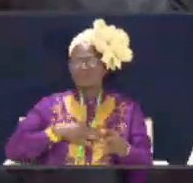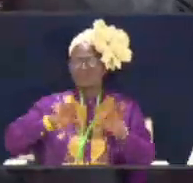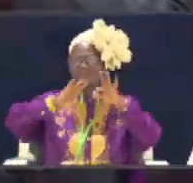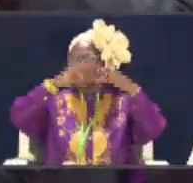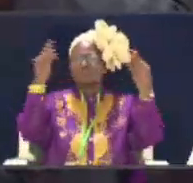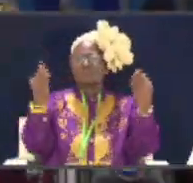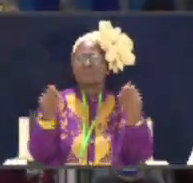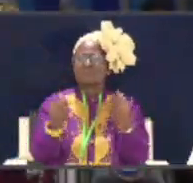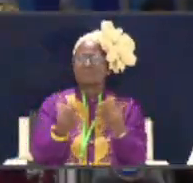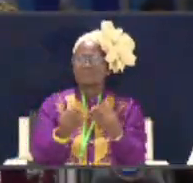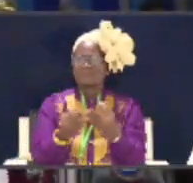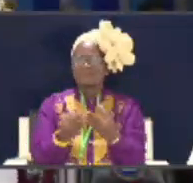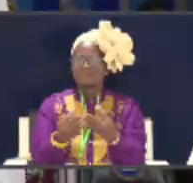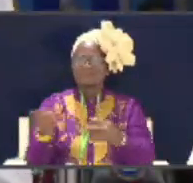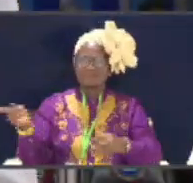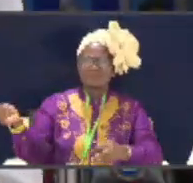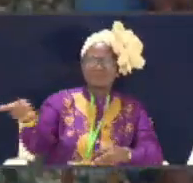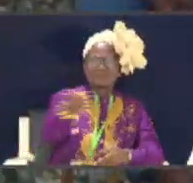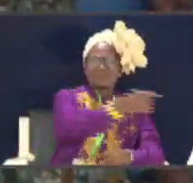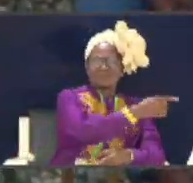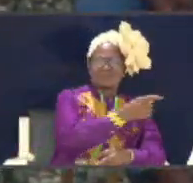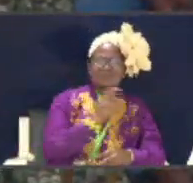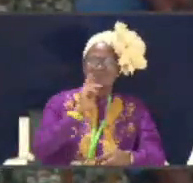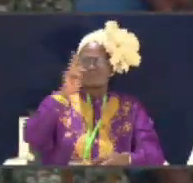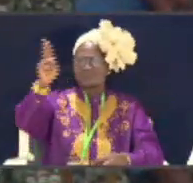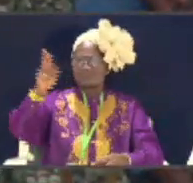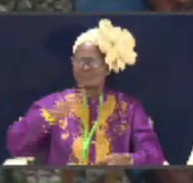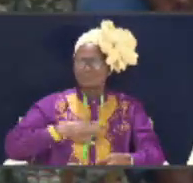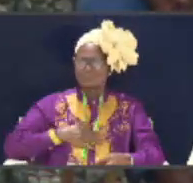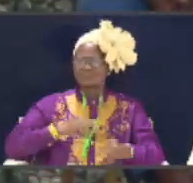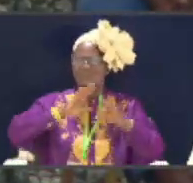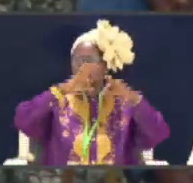You are my family.